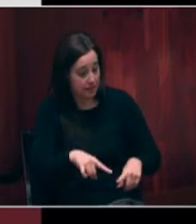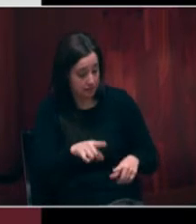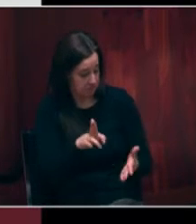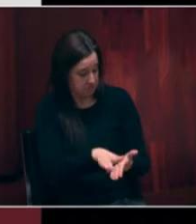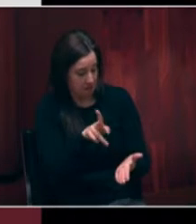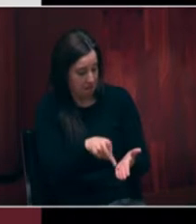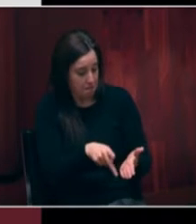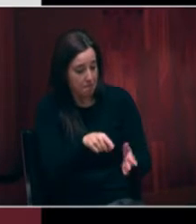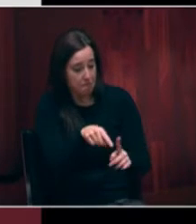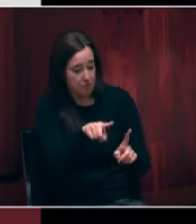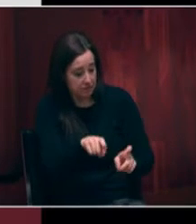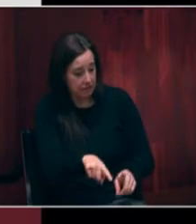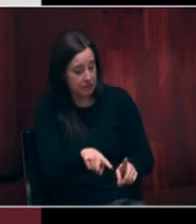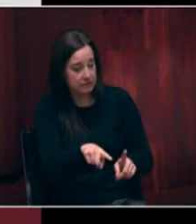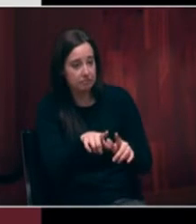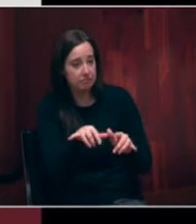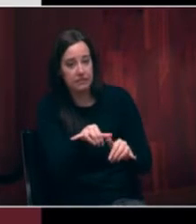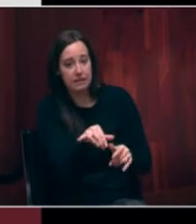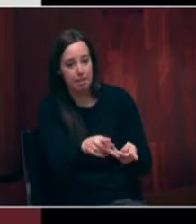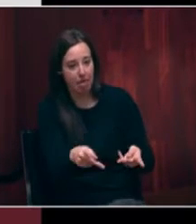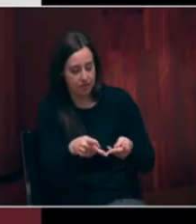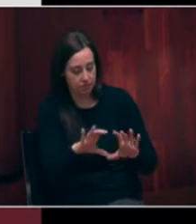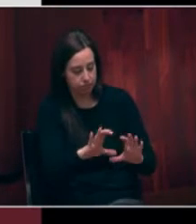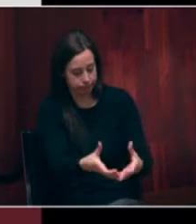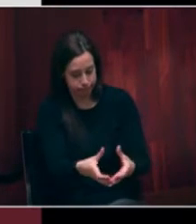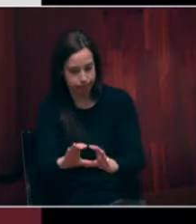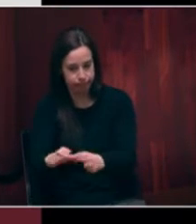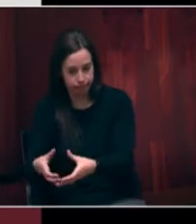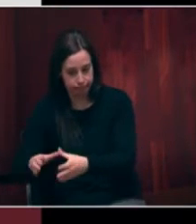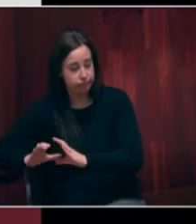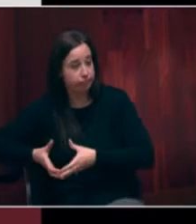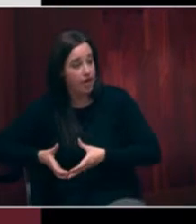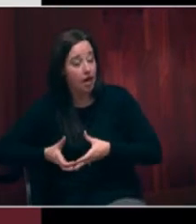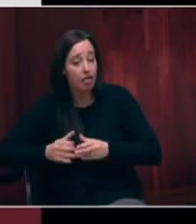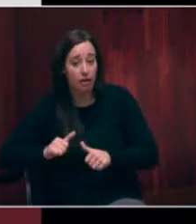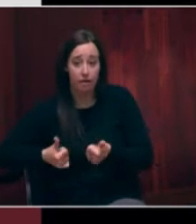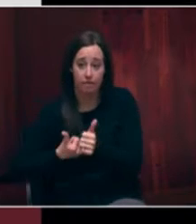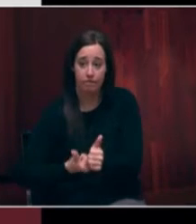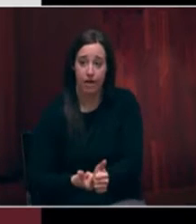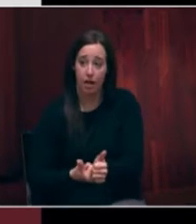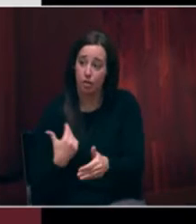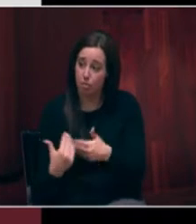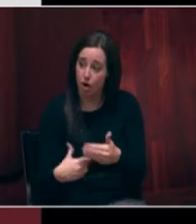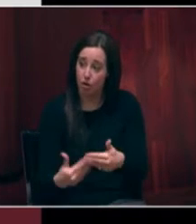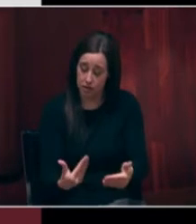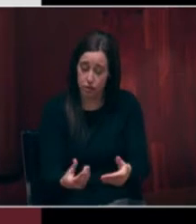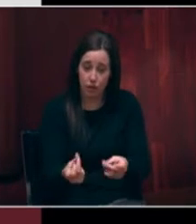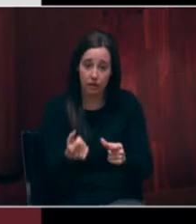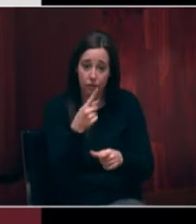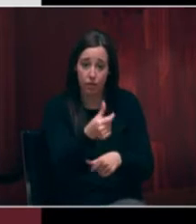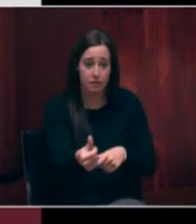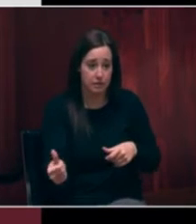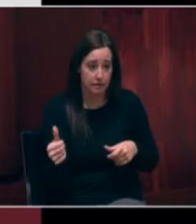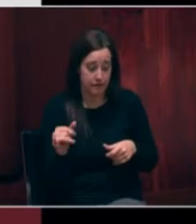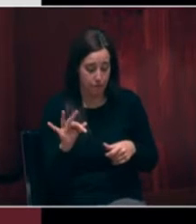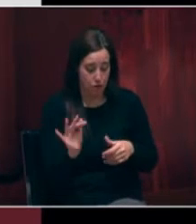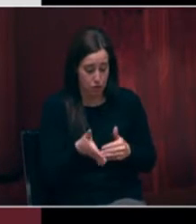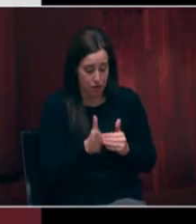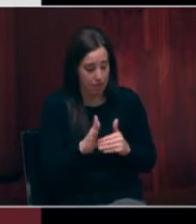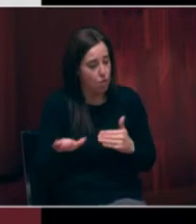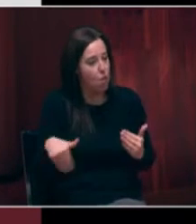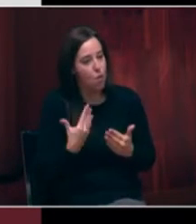they want to, find the session, and they're also able to track their progress very quickly right there for themselves if they're trying to complete the whole